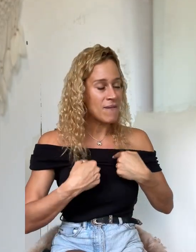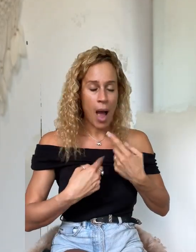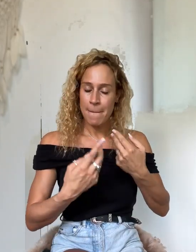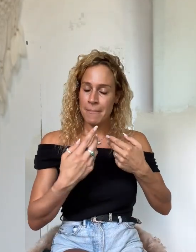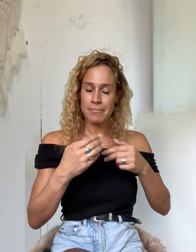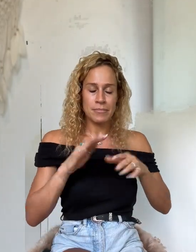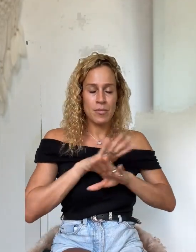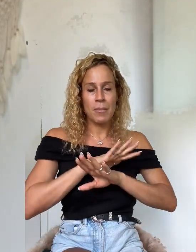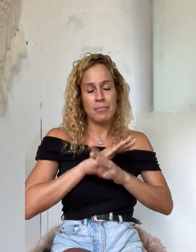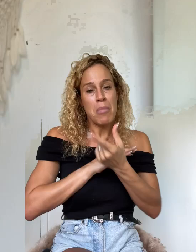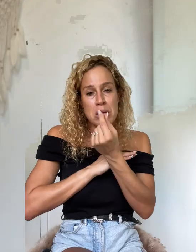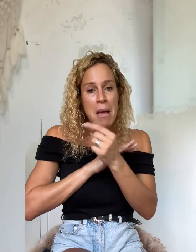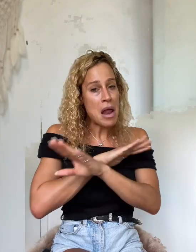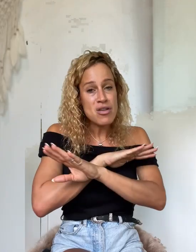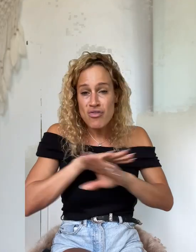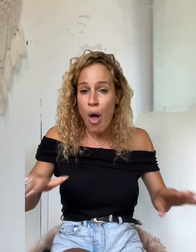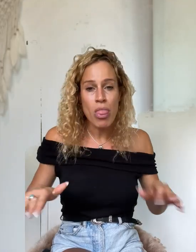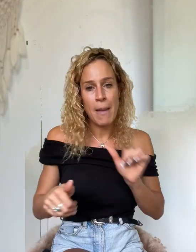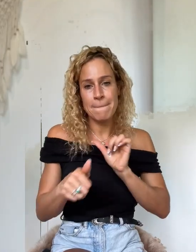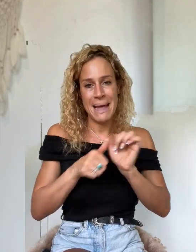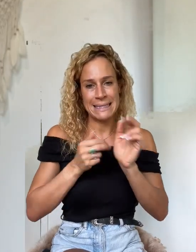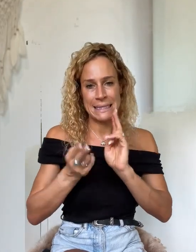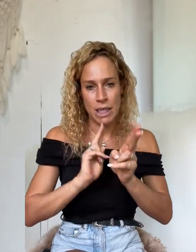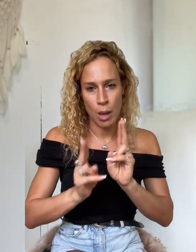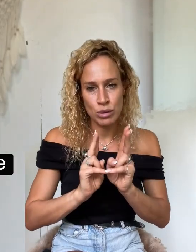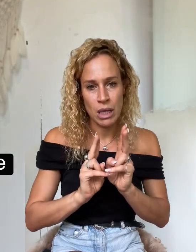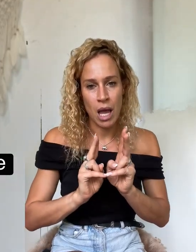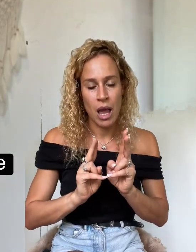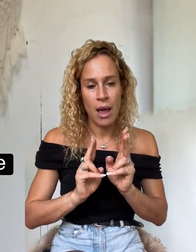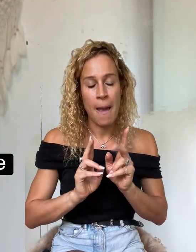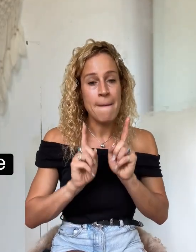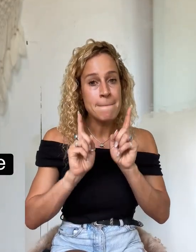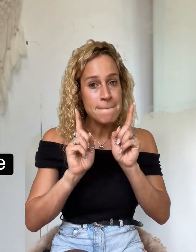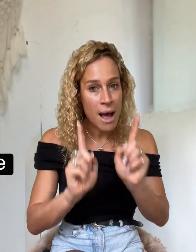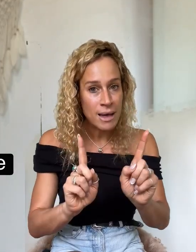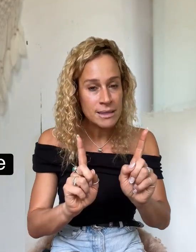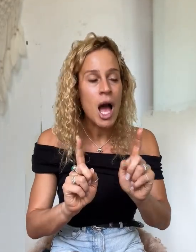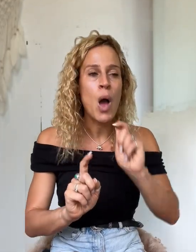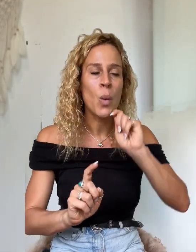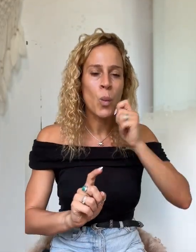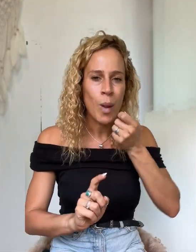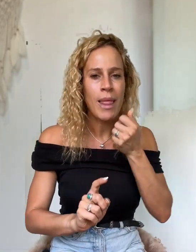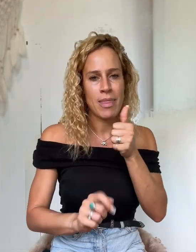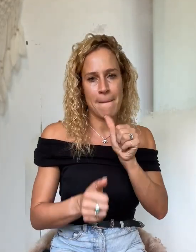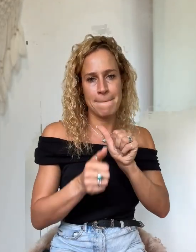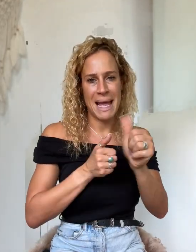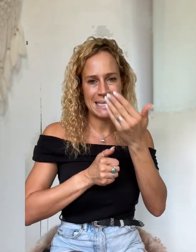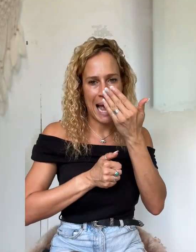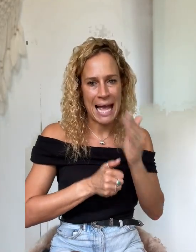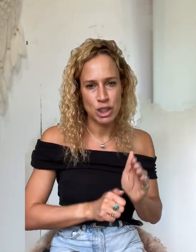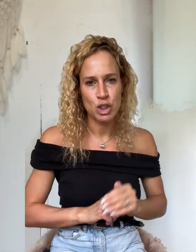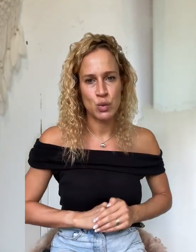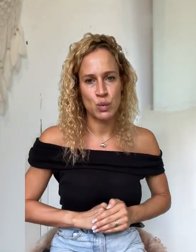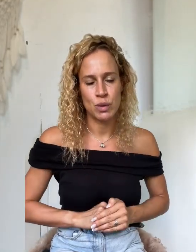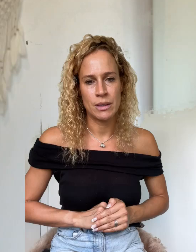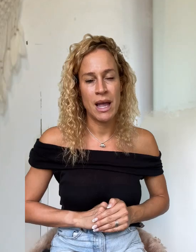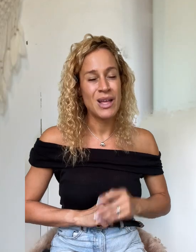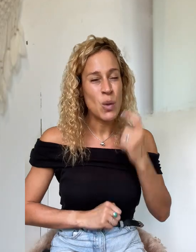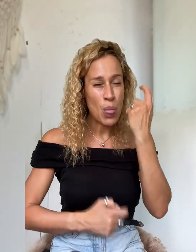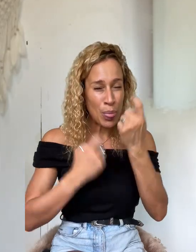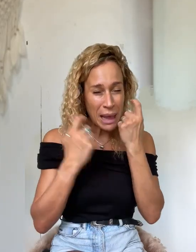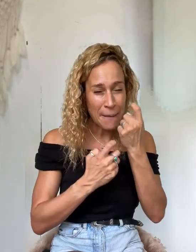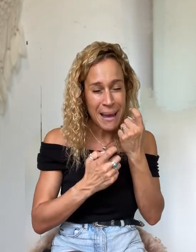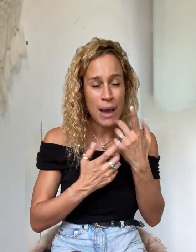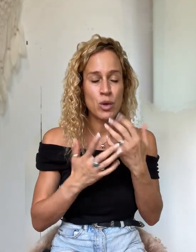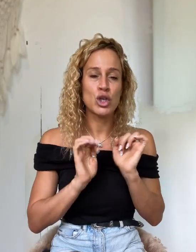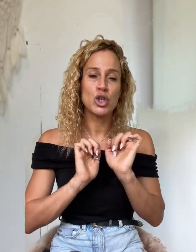going to be the best interpreter or the best signer, I'm going to have the best attitude and I'm going to make people smile. So think about the things that you